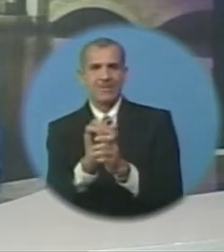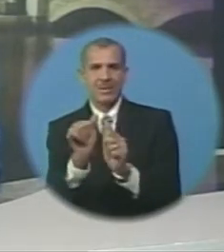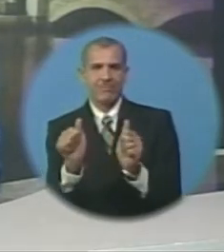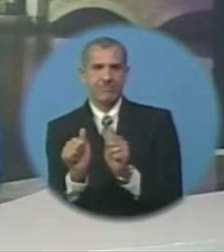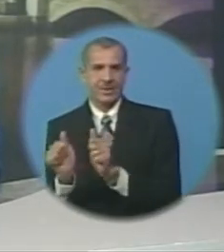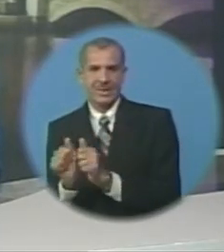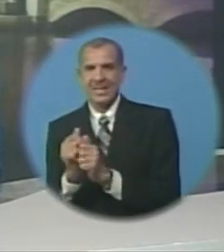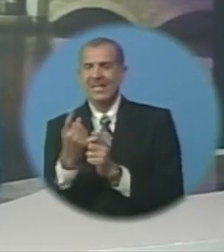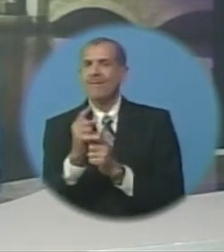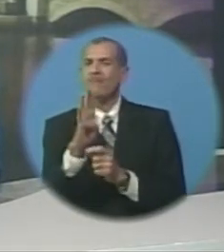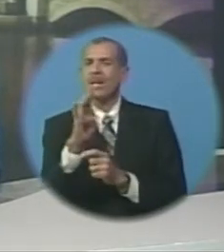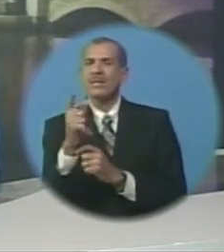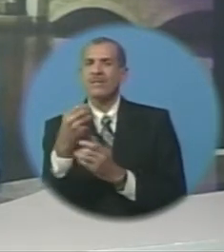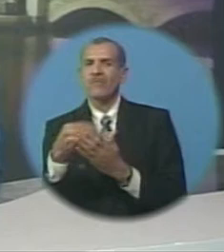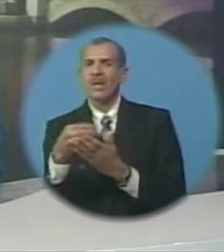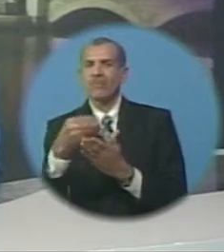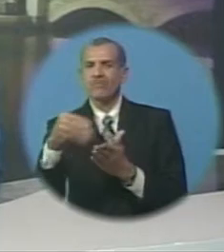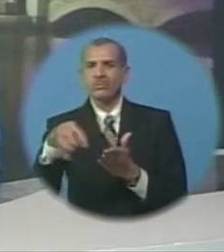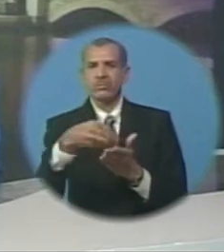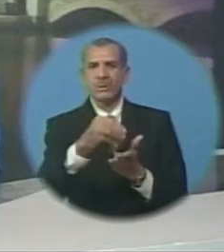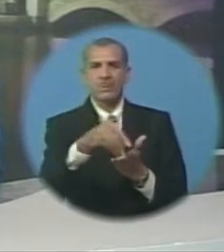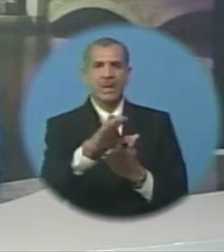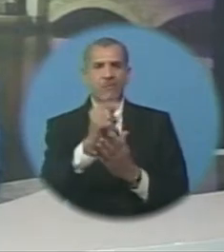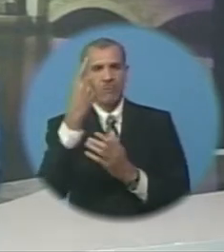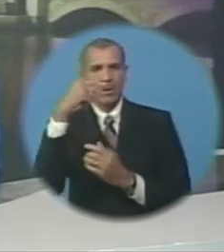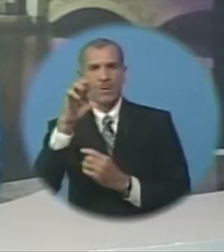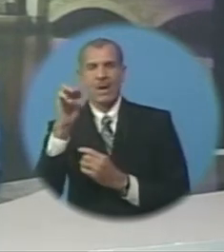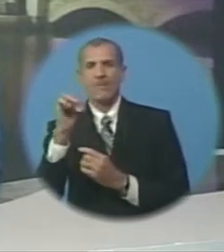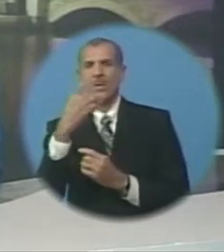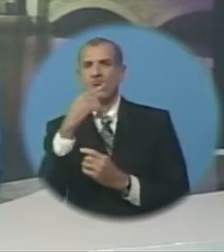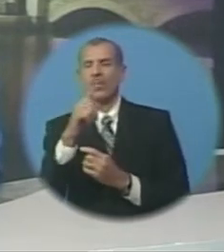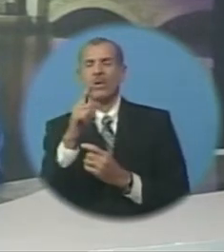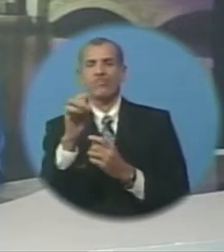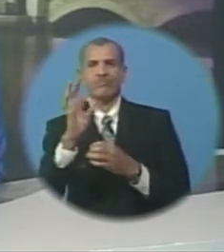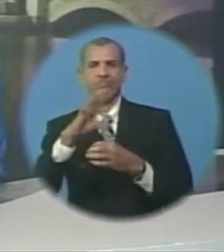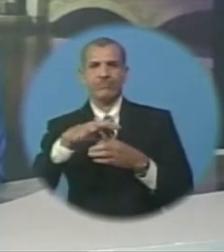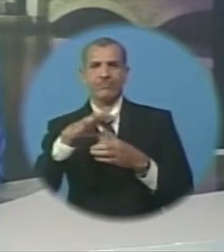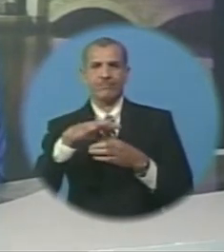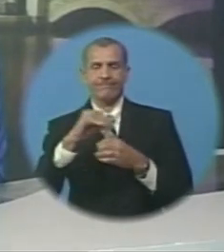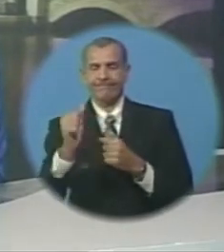says billions of dollars have been spent on crime with no real gains.